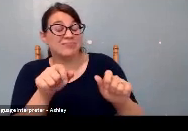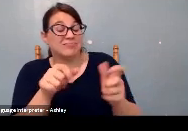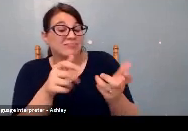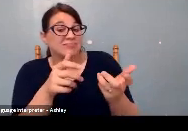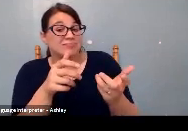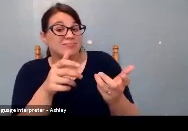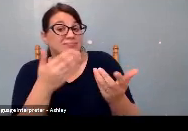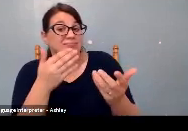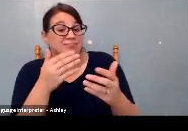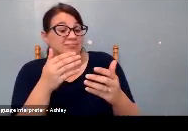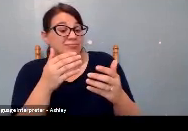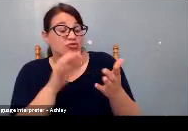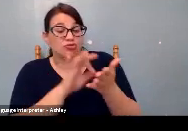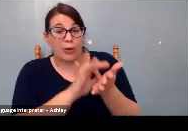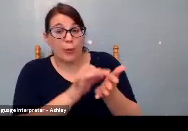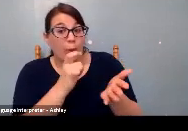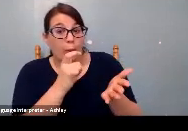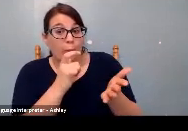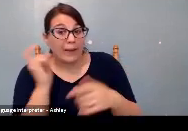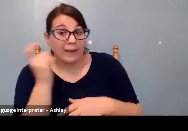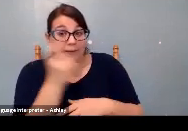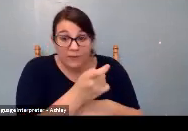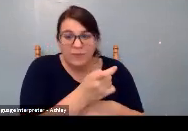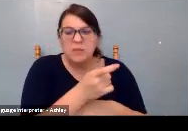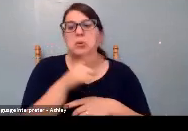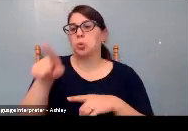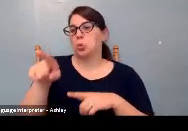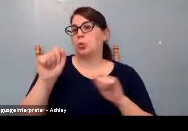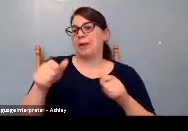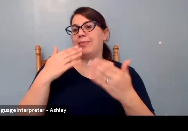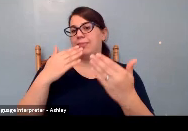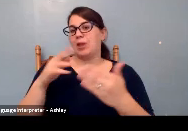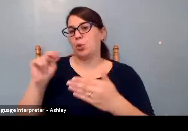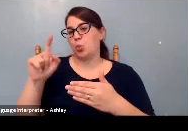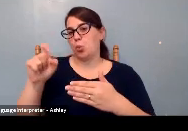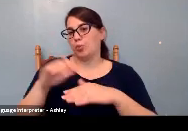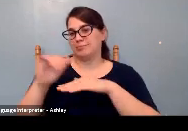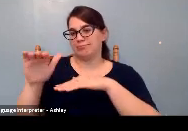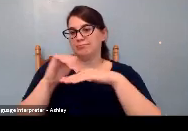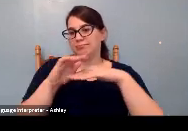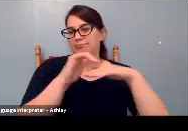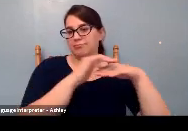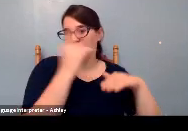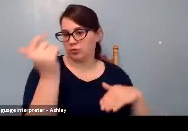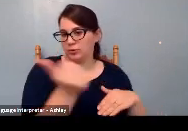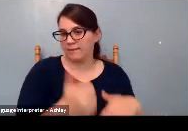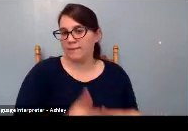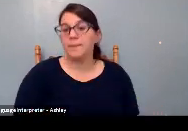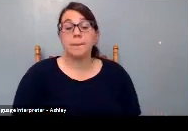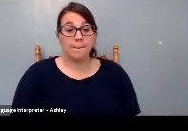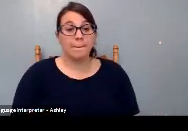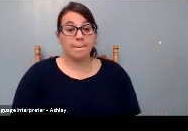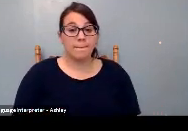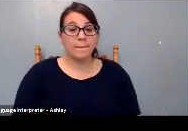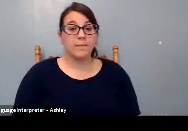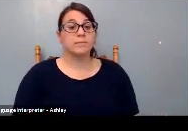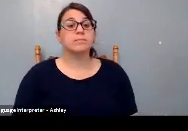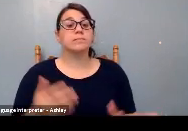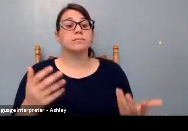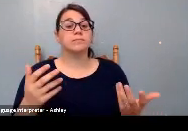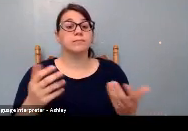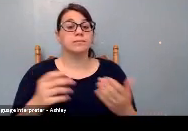So after one has completed the questions of the online application that's related to